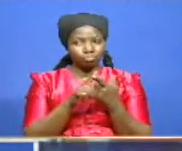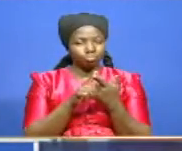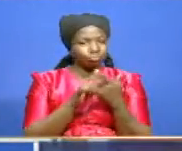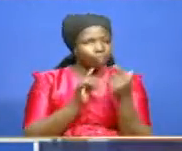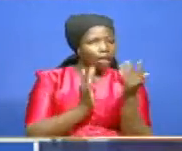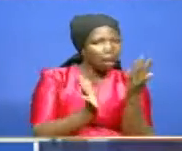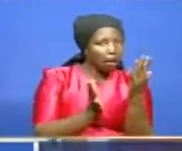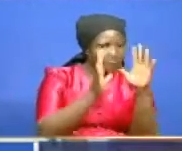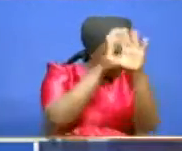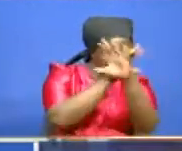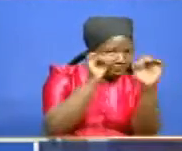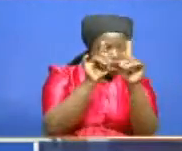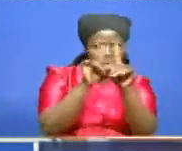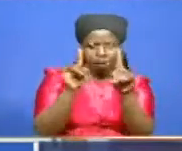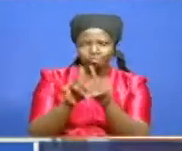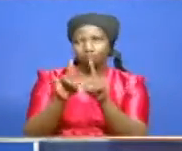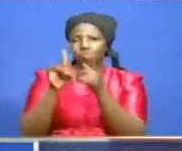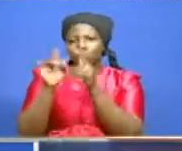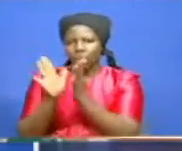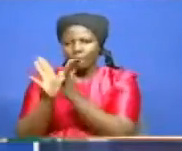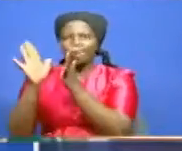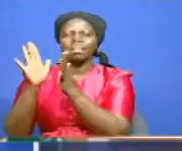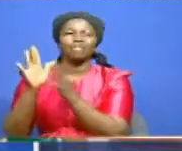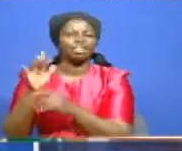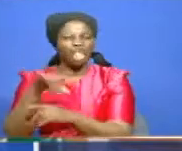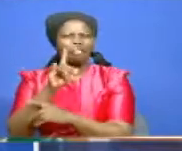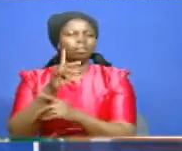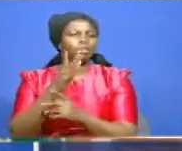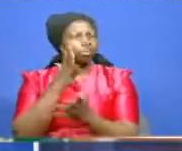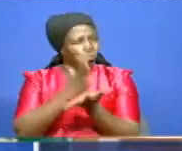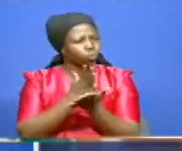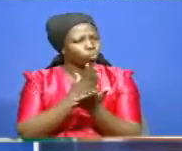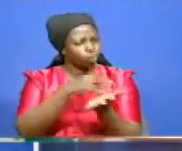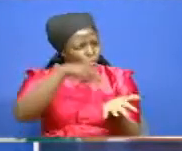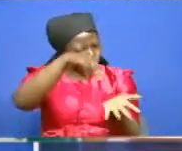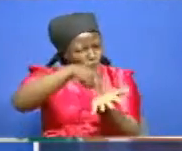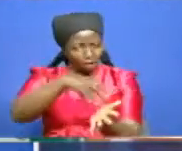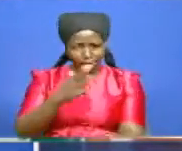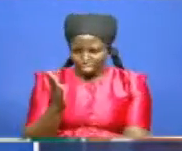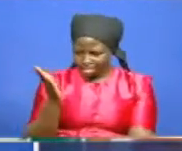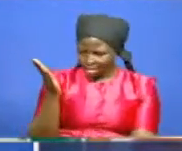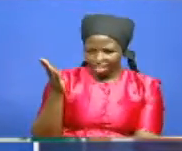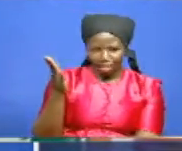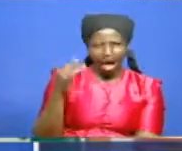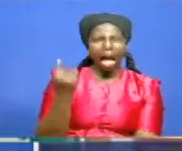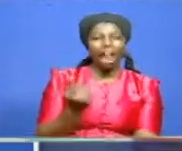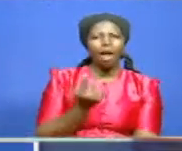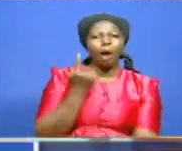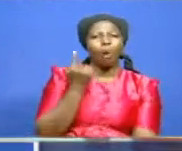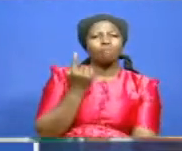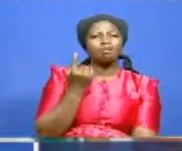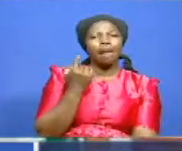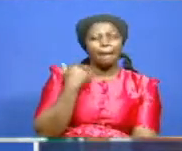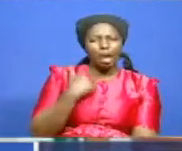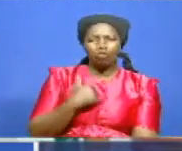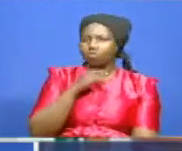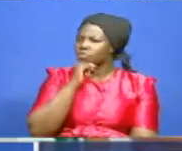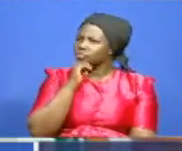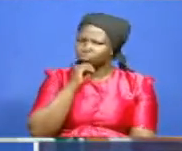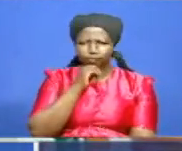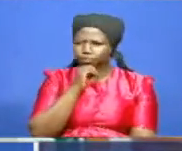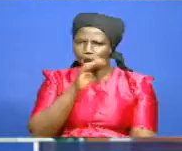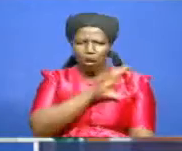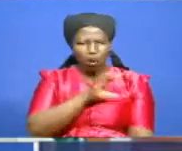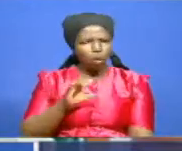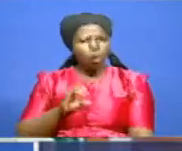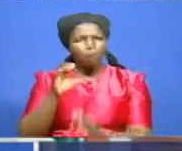the public, directed at the public, he stood on those steps alone. I often wondered where was Commissioner